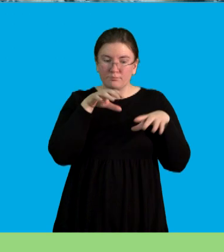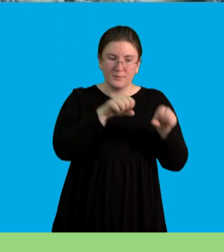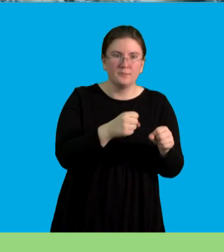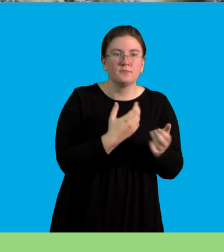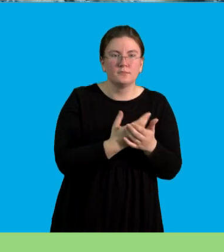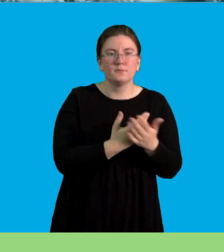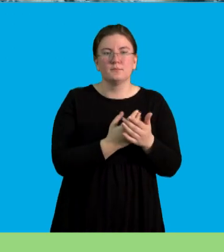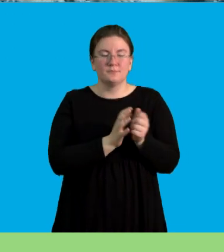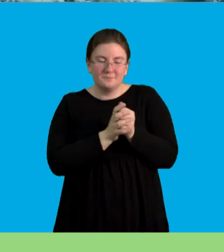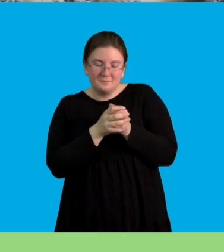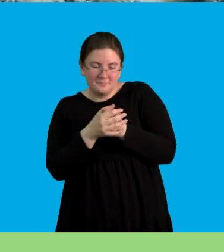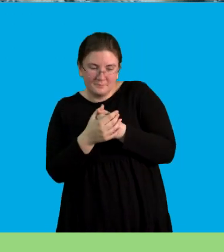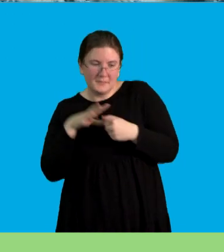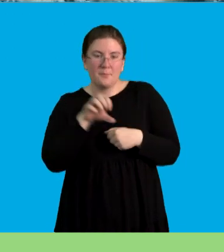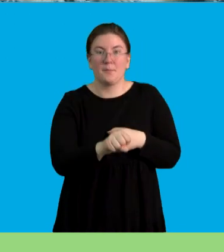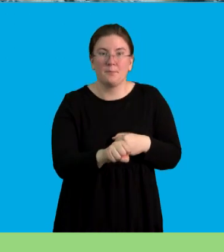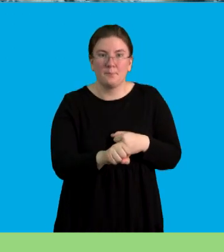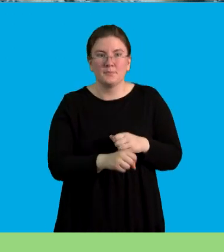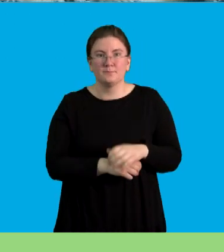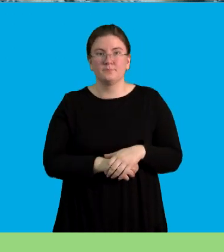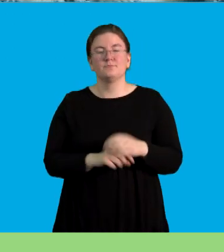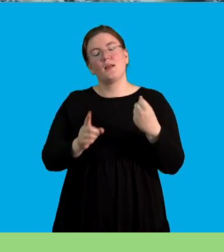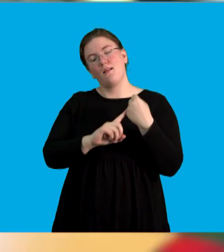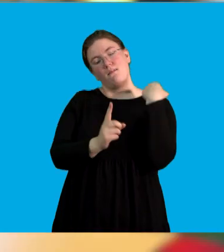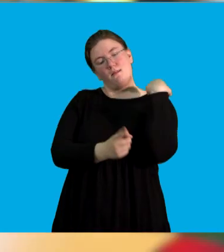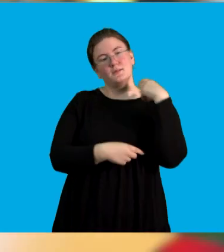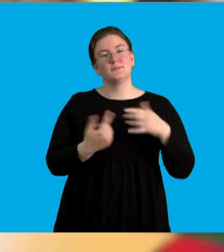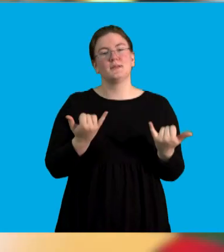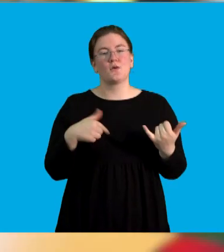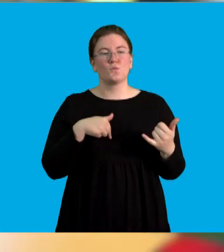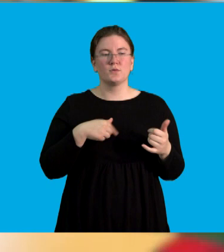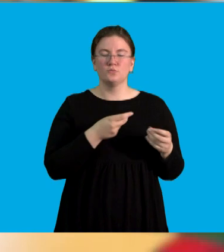last adaptation of bears.